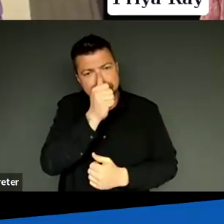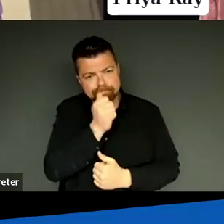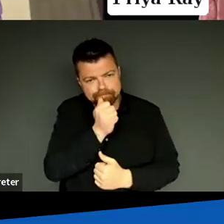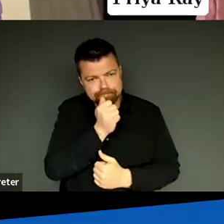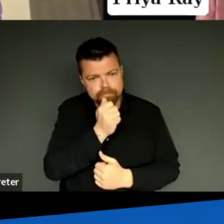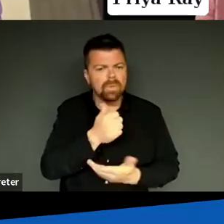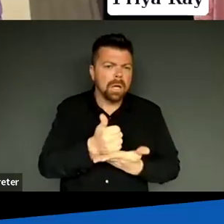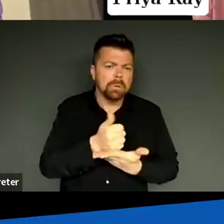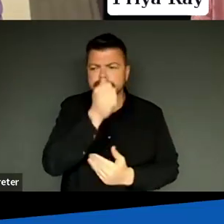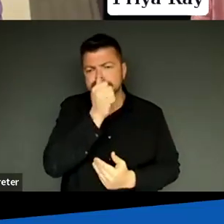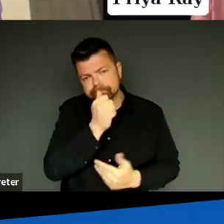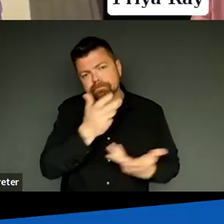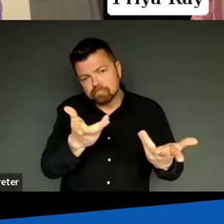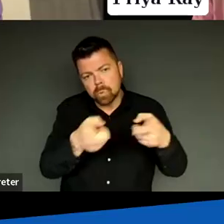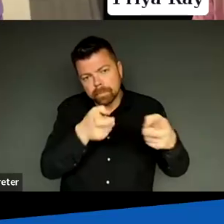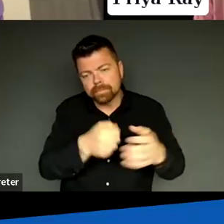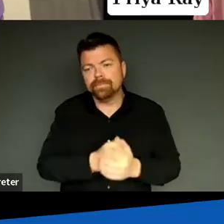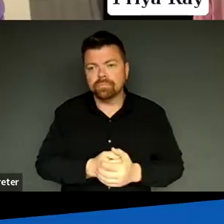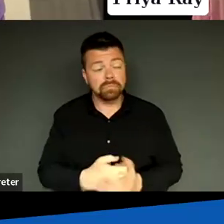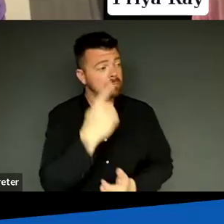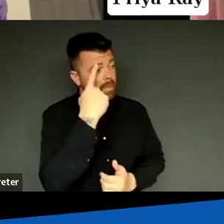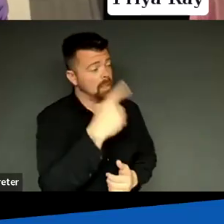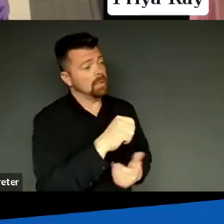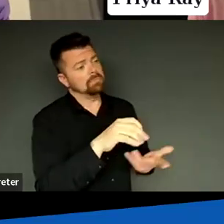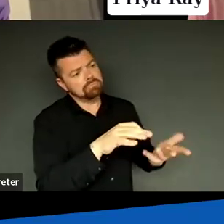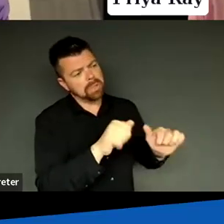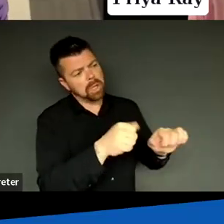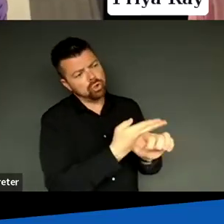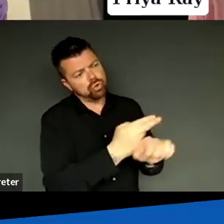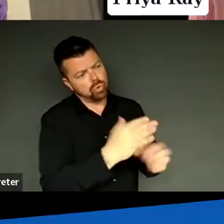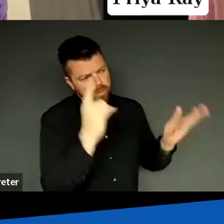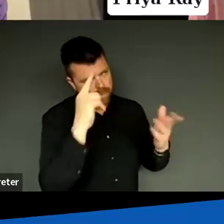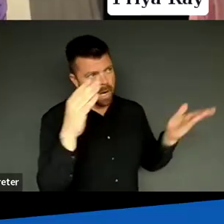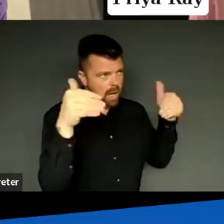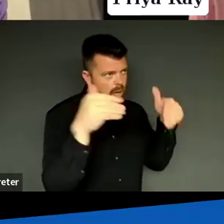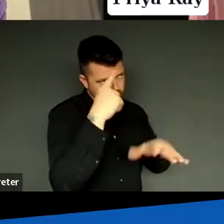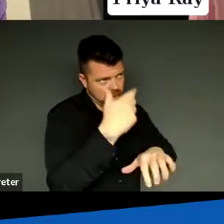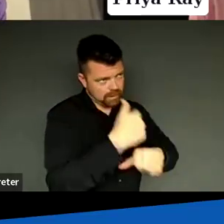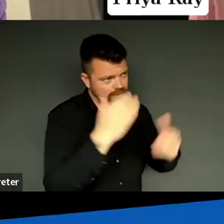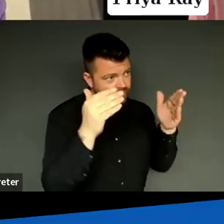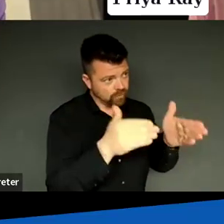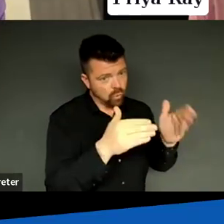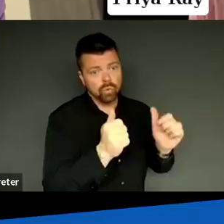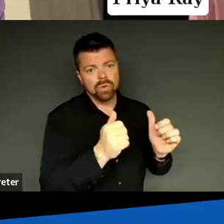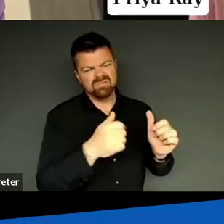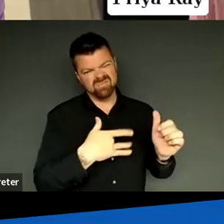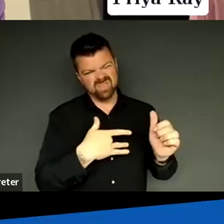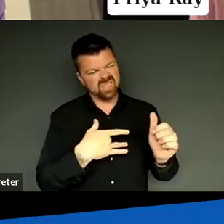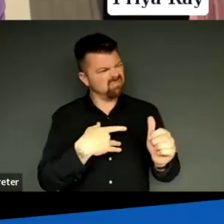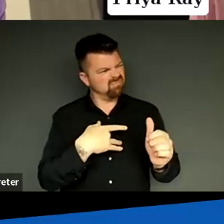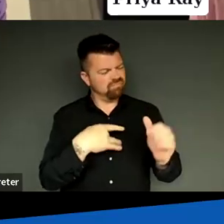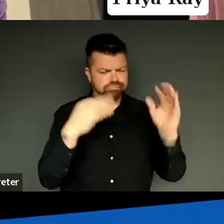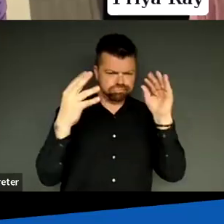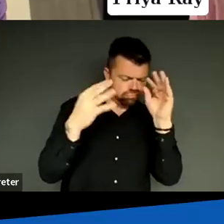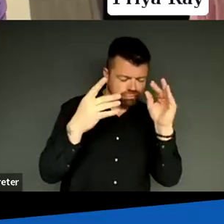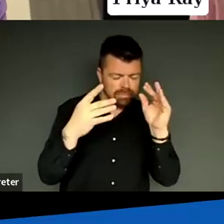it helps you deal with it. Yeah, I think if you can use your mind to focus at you doing something about it, mentally it helps you right